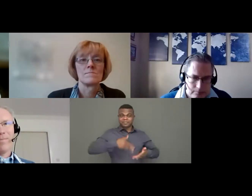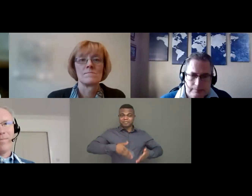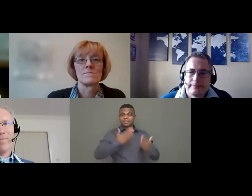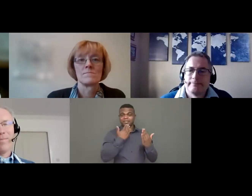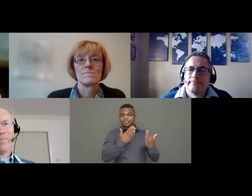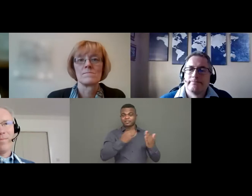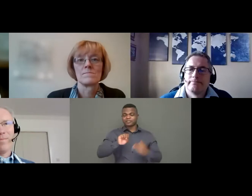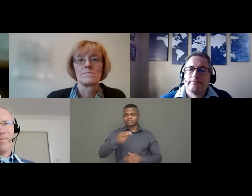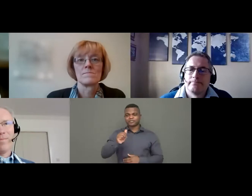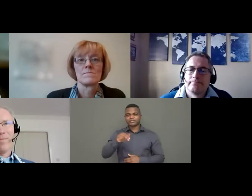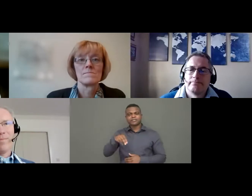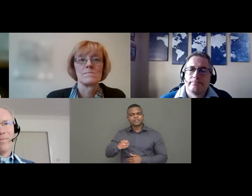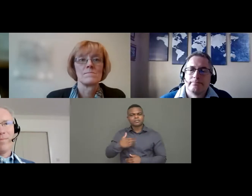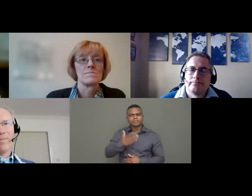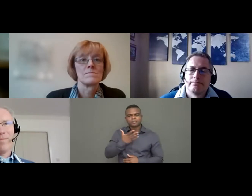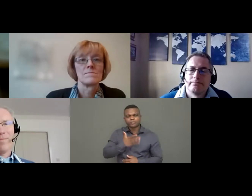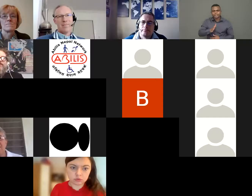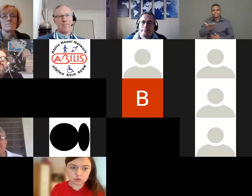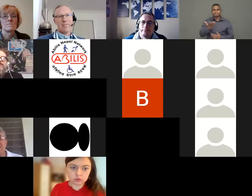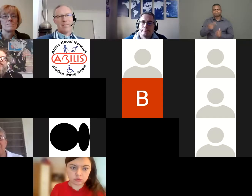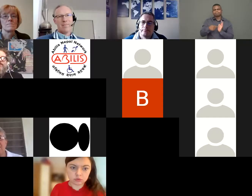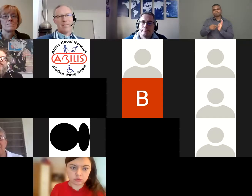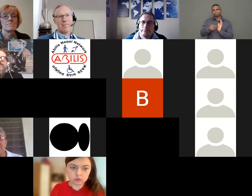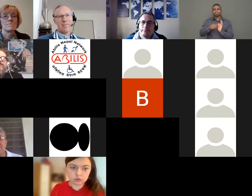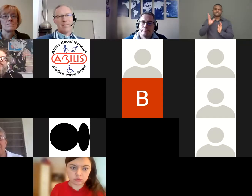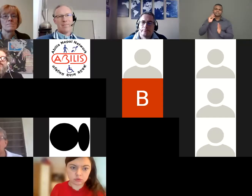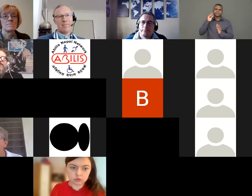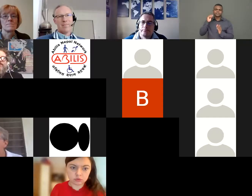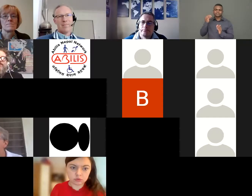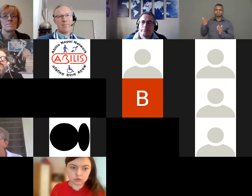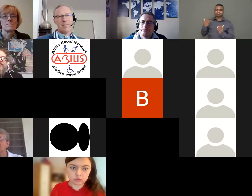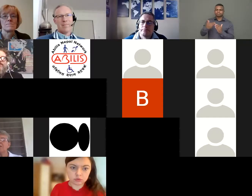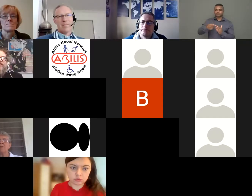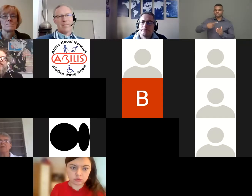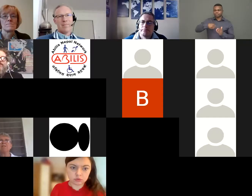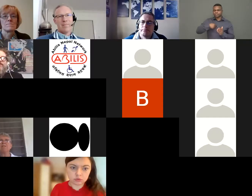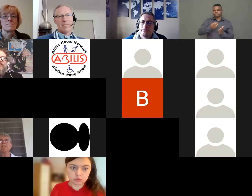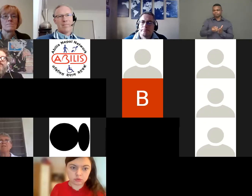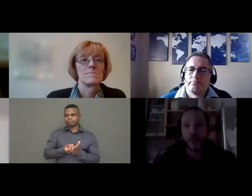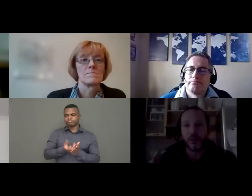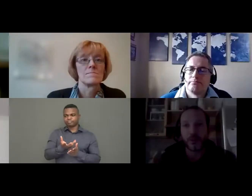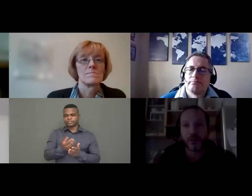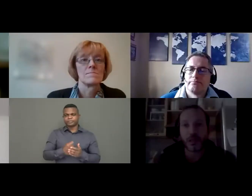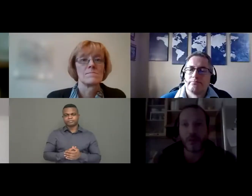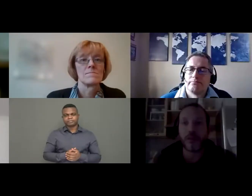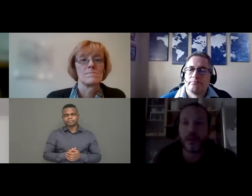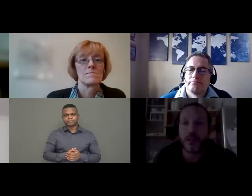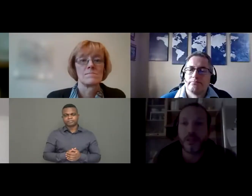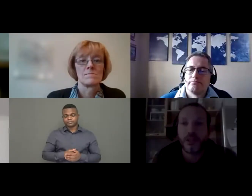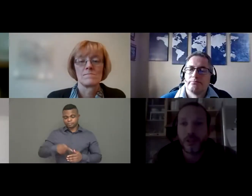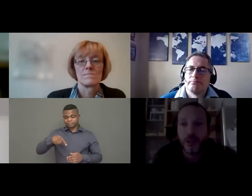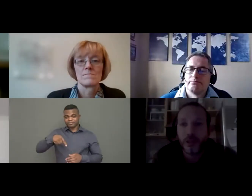as ASPEM, because for us, the perspective that we introduced in